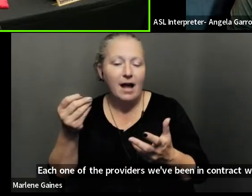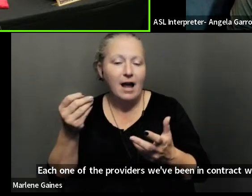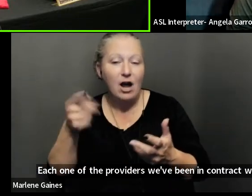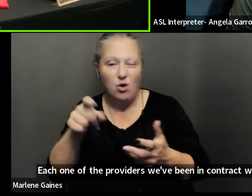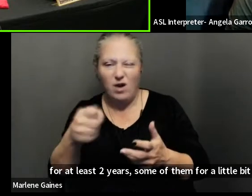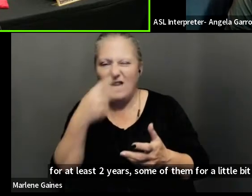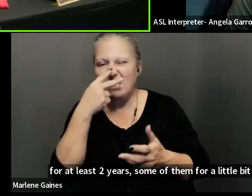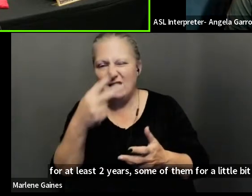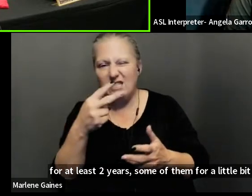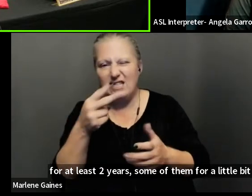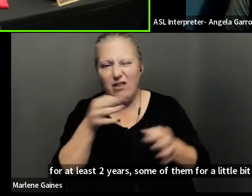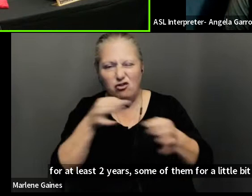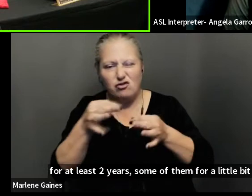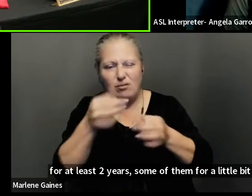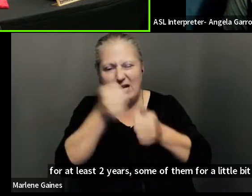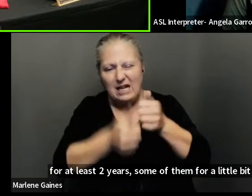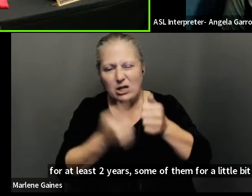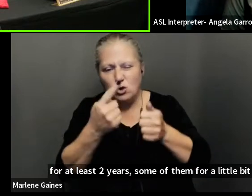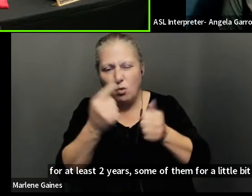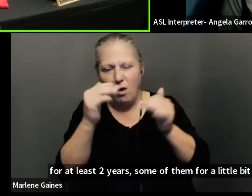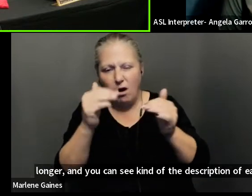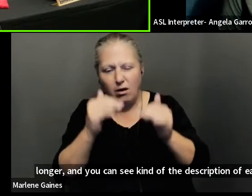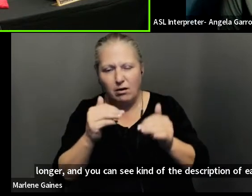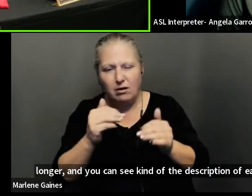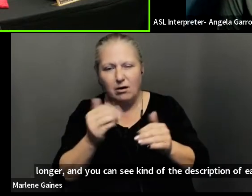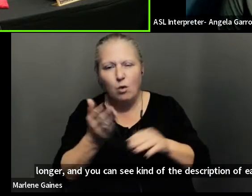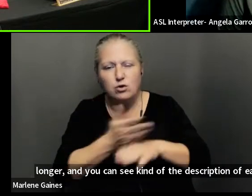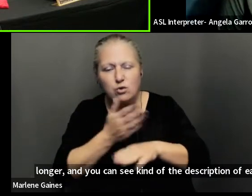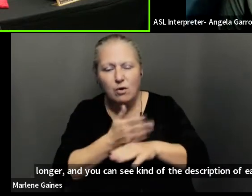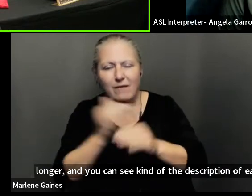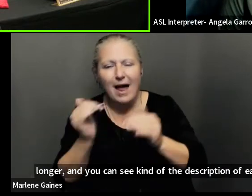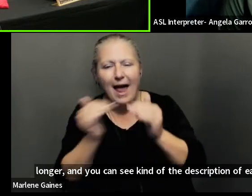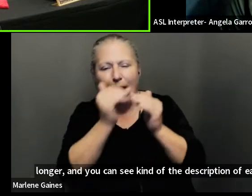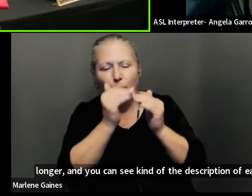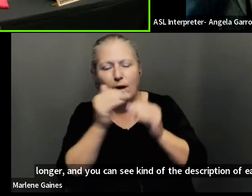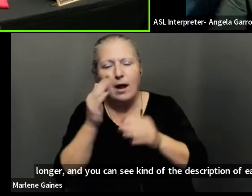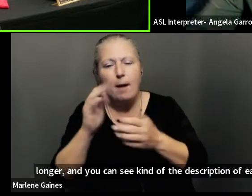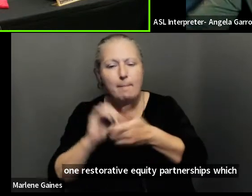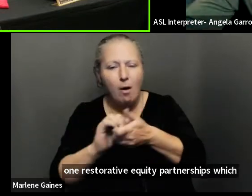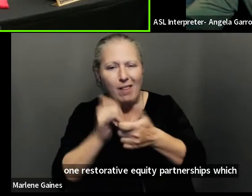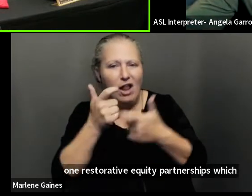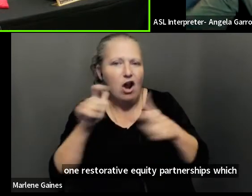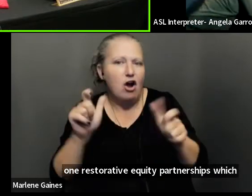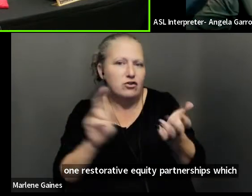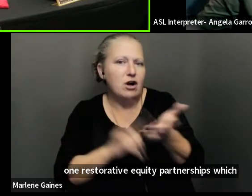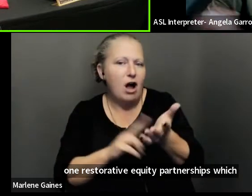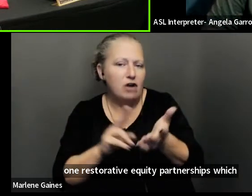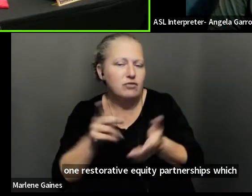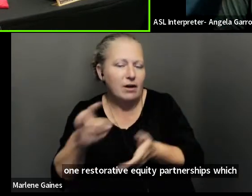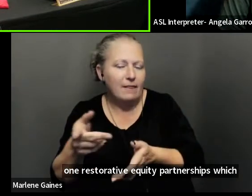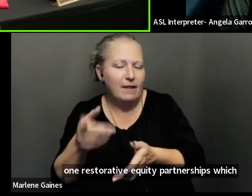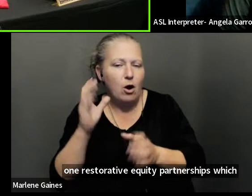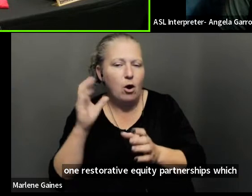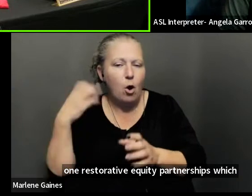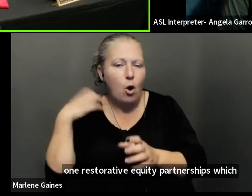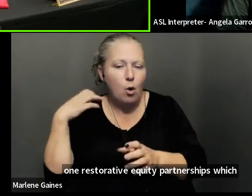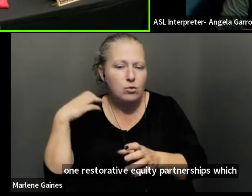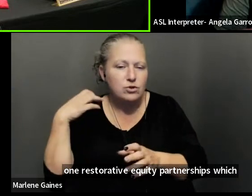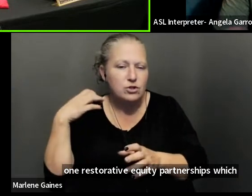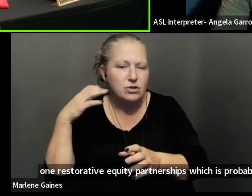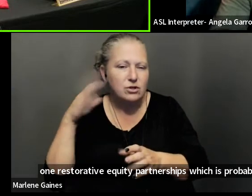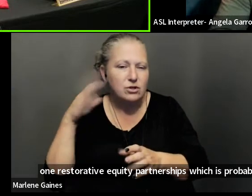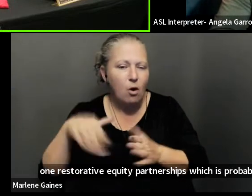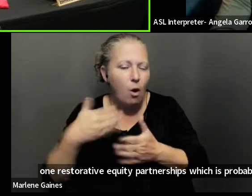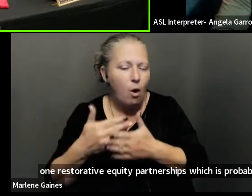can see kind of the description of each one. Restorative Equity Partnerships, which is probably the larger contract there, they are coaching all